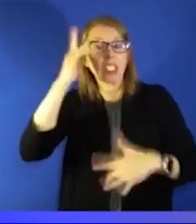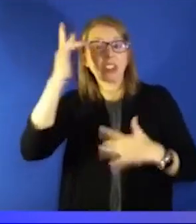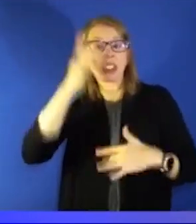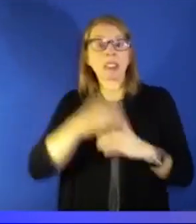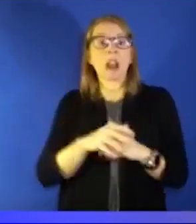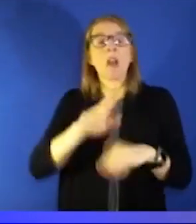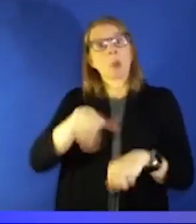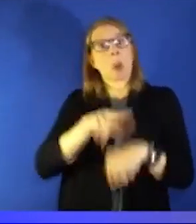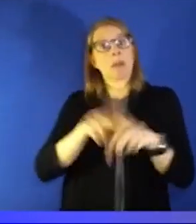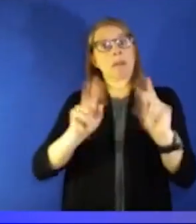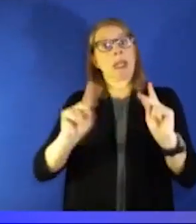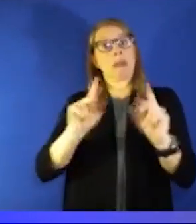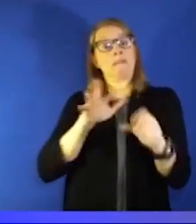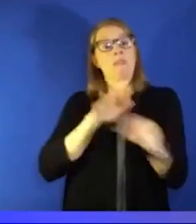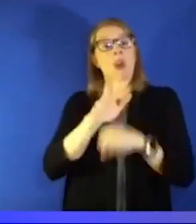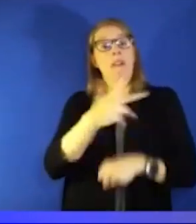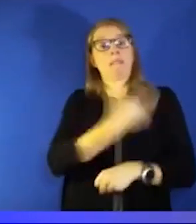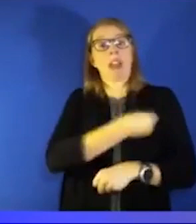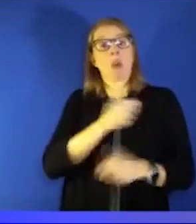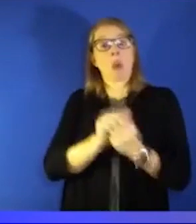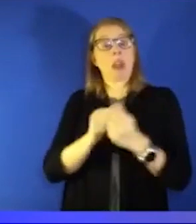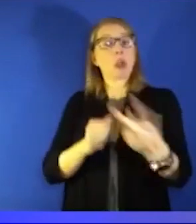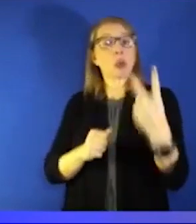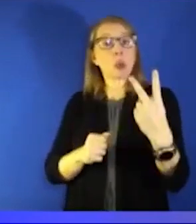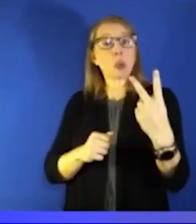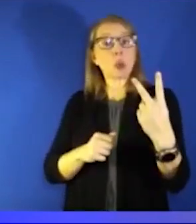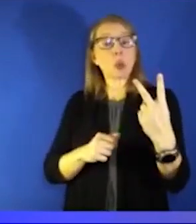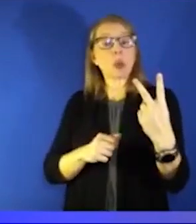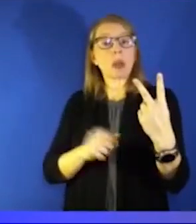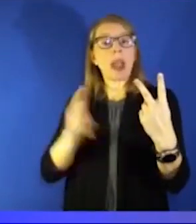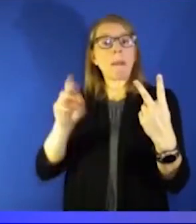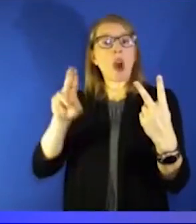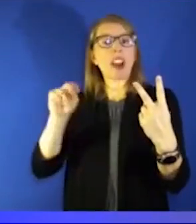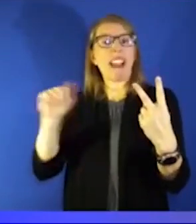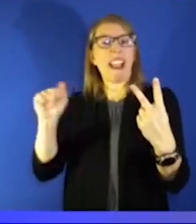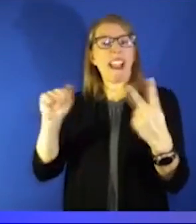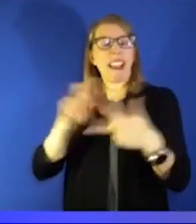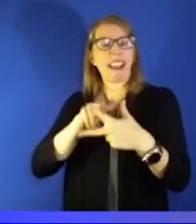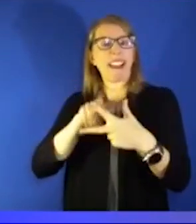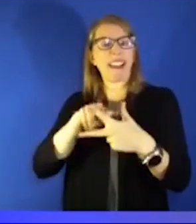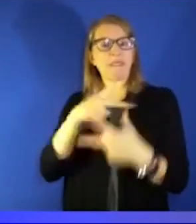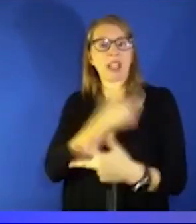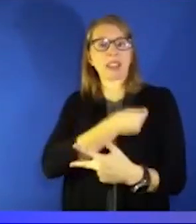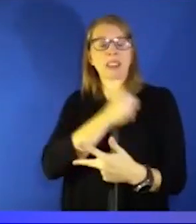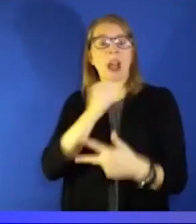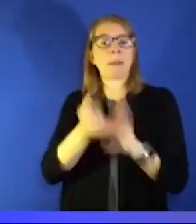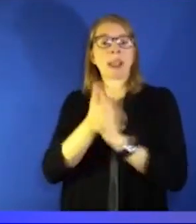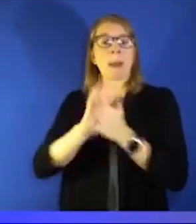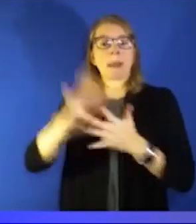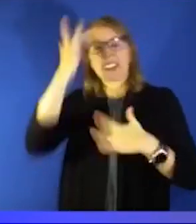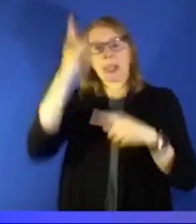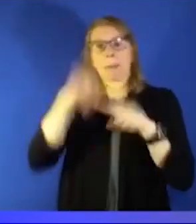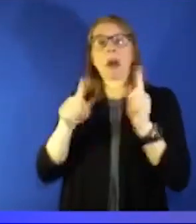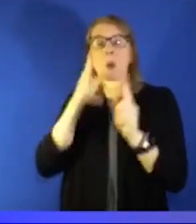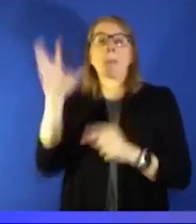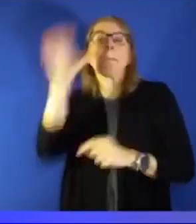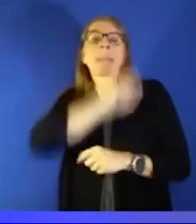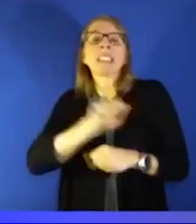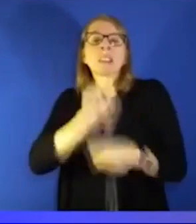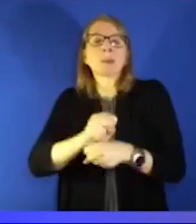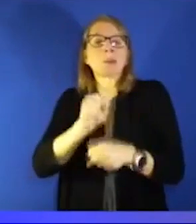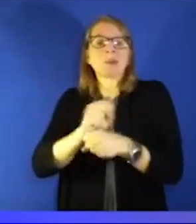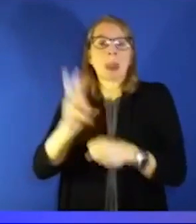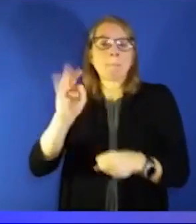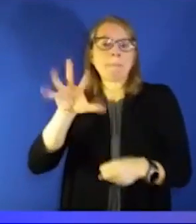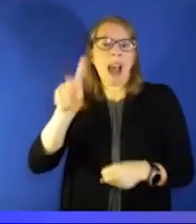are fully vaccinated with 2 doses of the RNA vaccines are not going to get sick, but they're going to miss work with a mildly